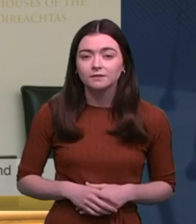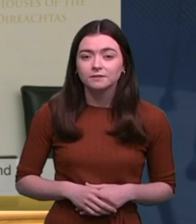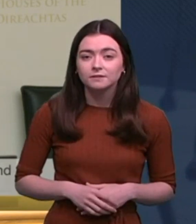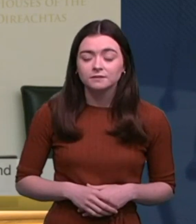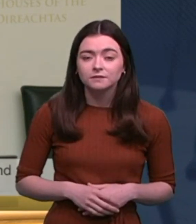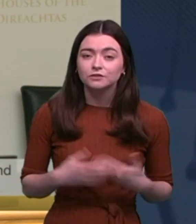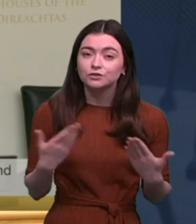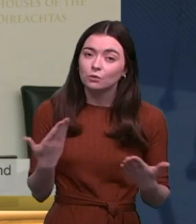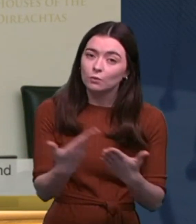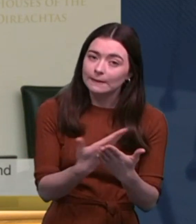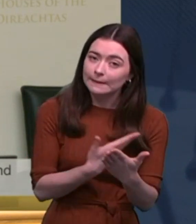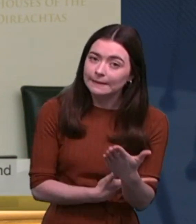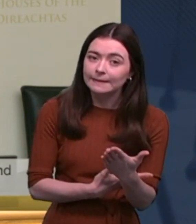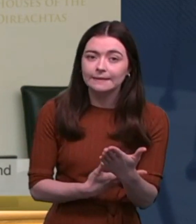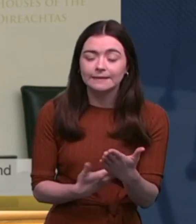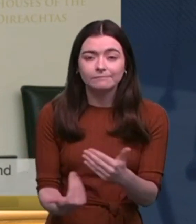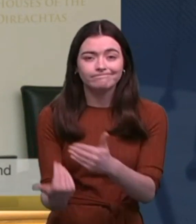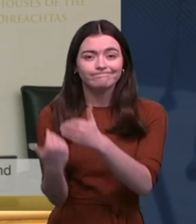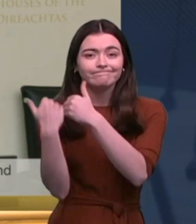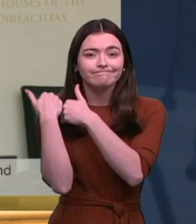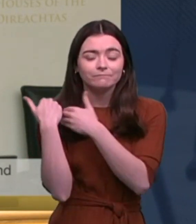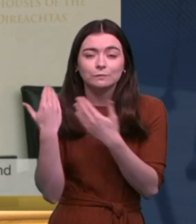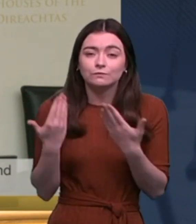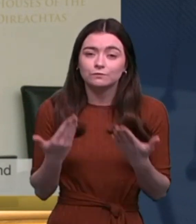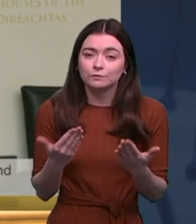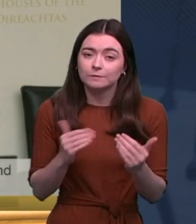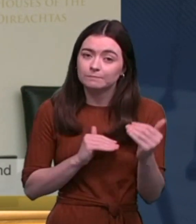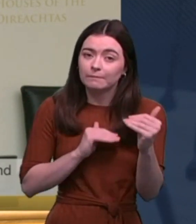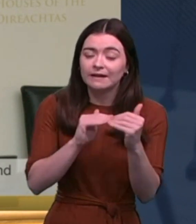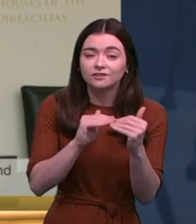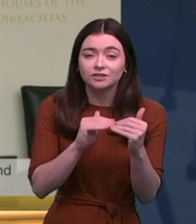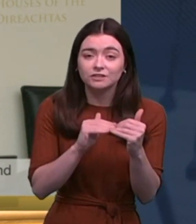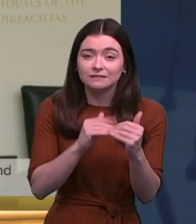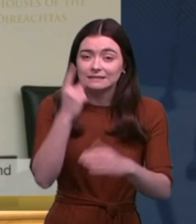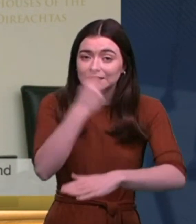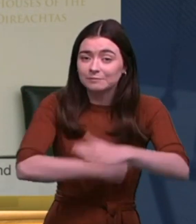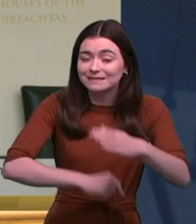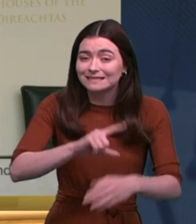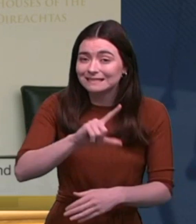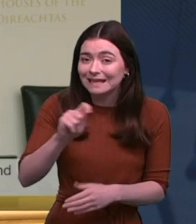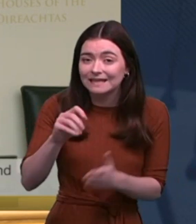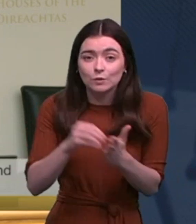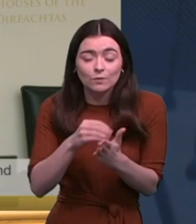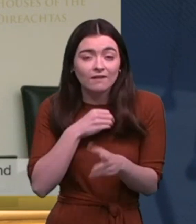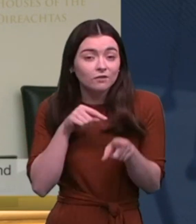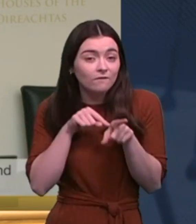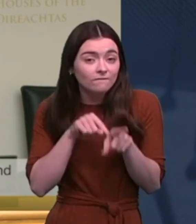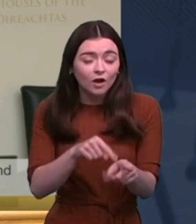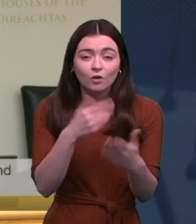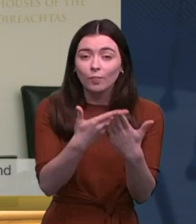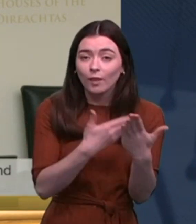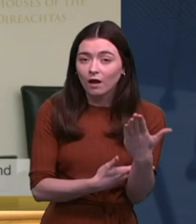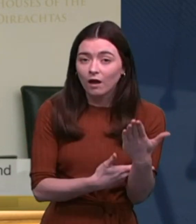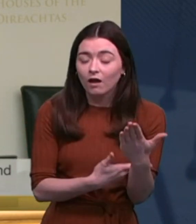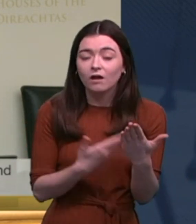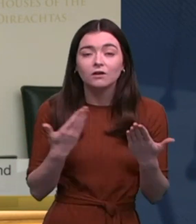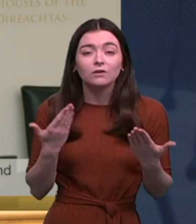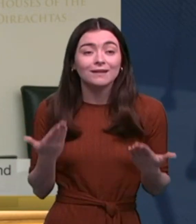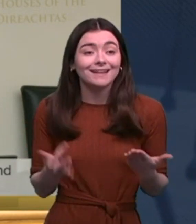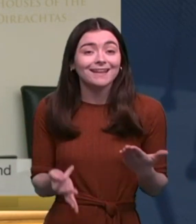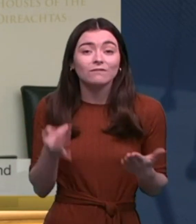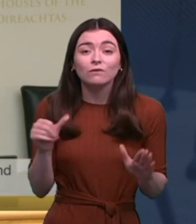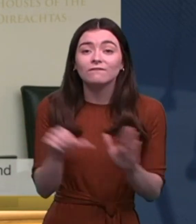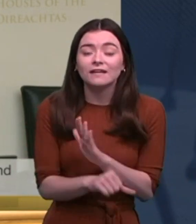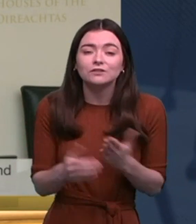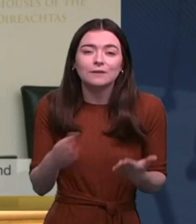are legally bound to meet the obligations of the Disability Act, and we have to comply with the law. When we're failing to do